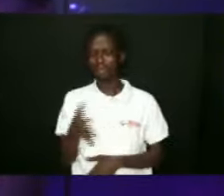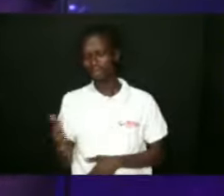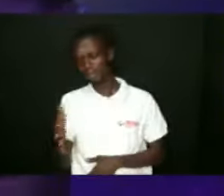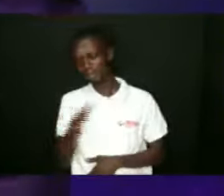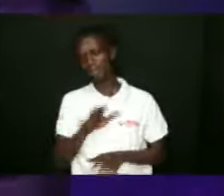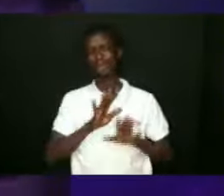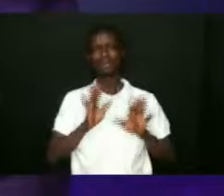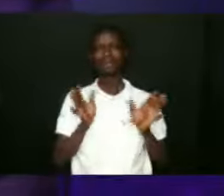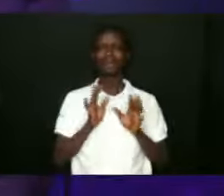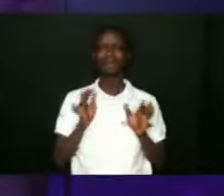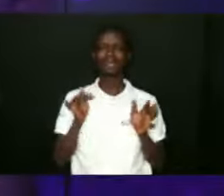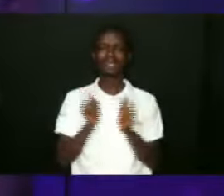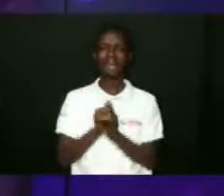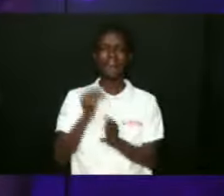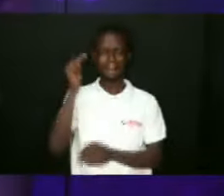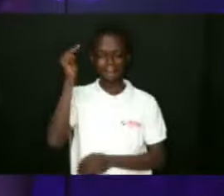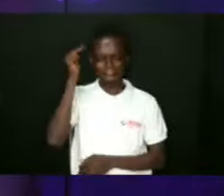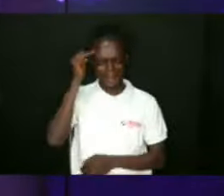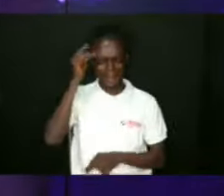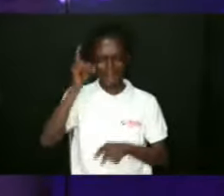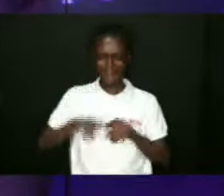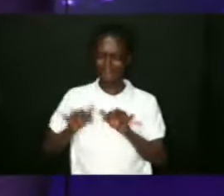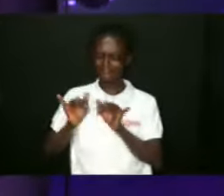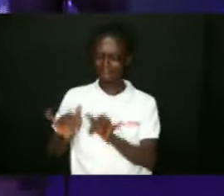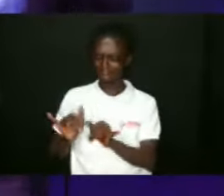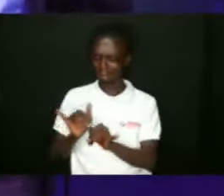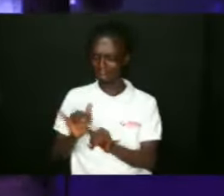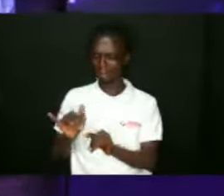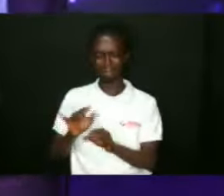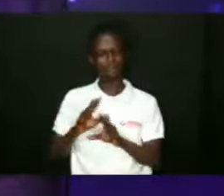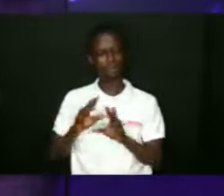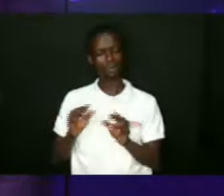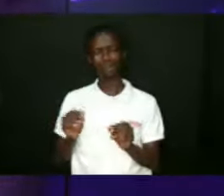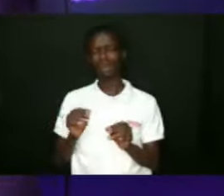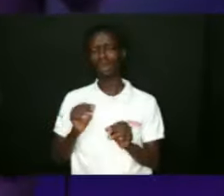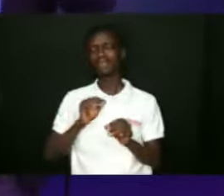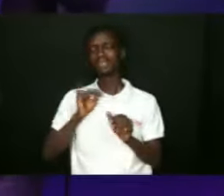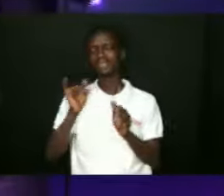This wavering of my mind is over.